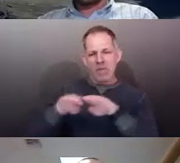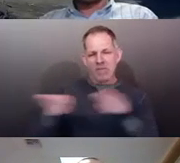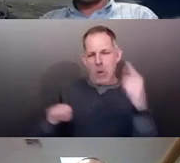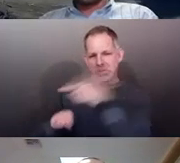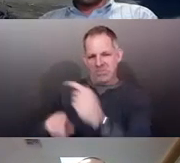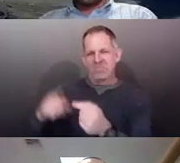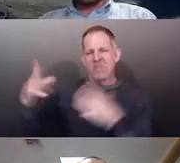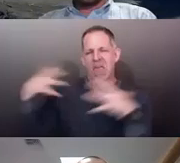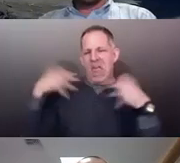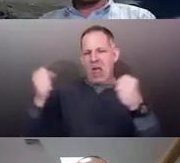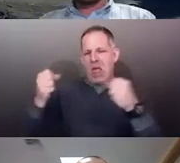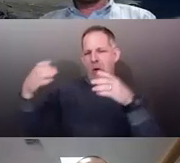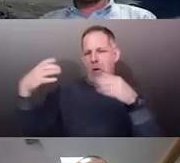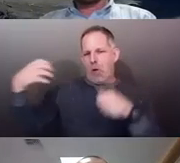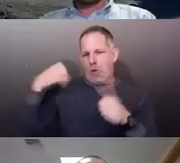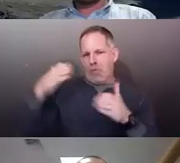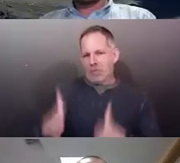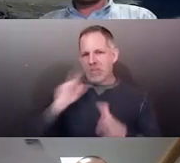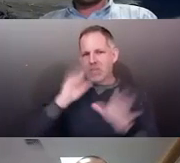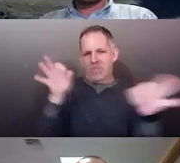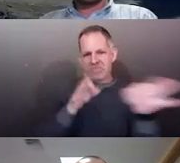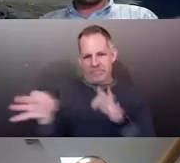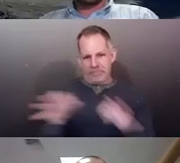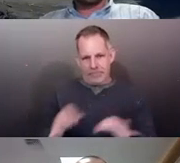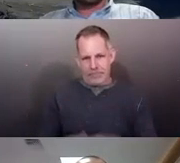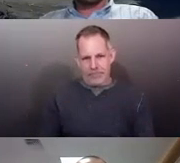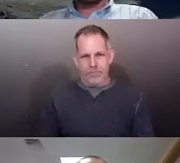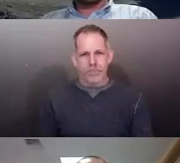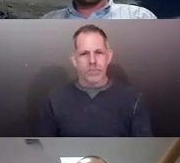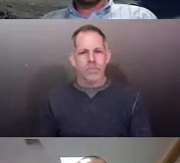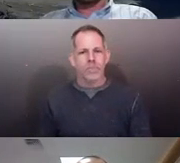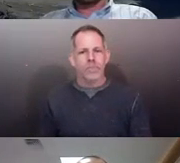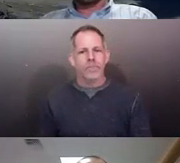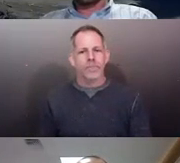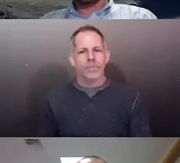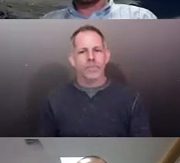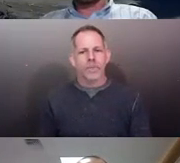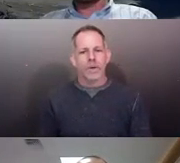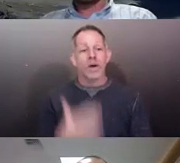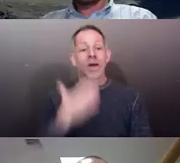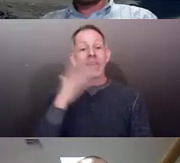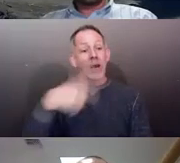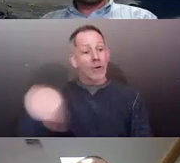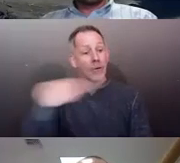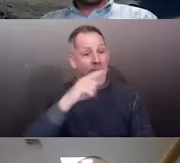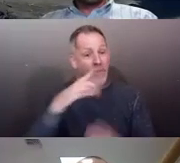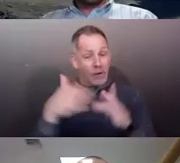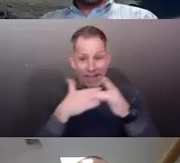the leadership, and the partnership throughout this entire, what seems like an extremely long year.